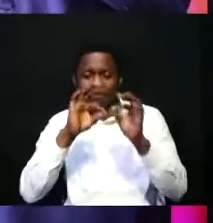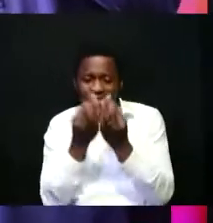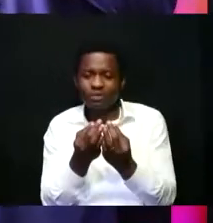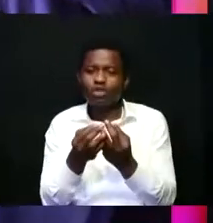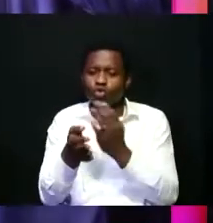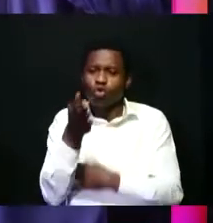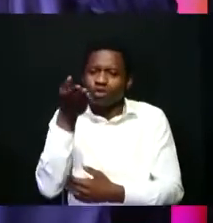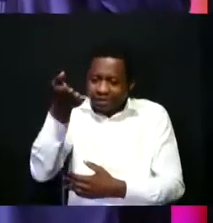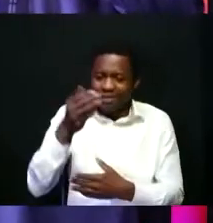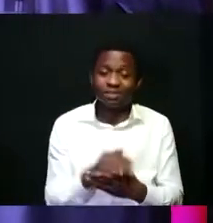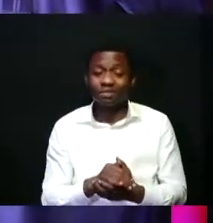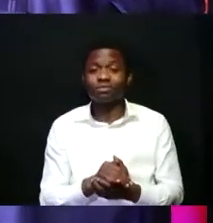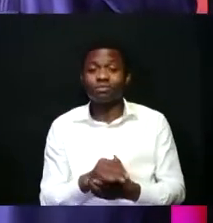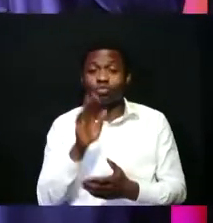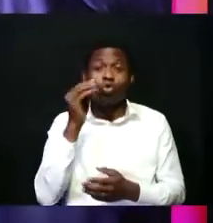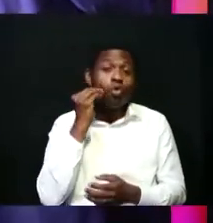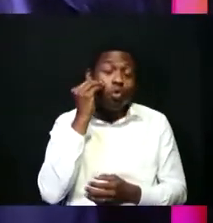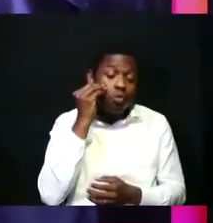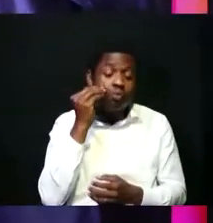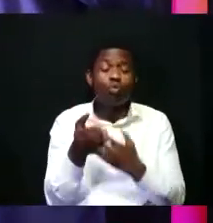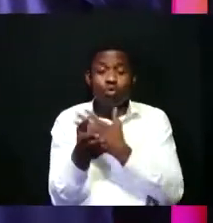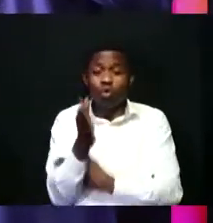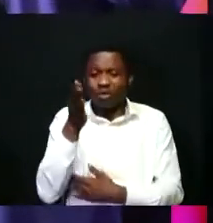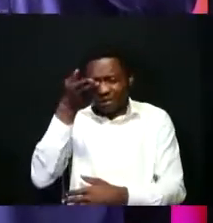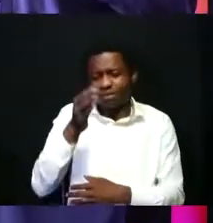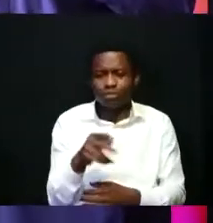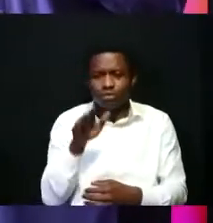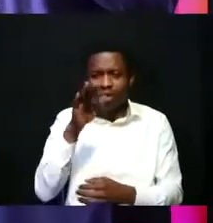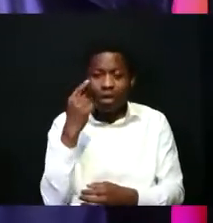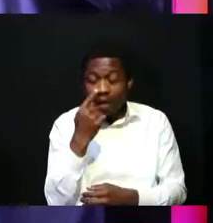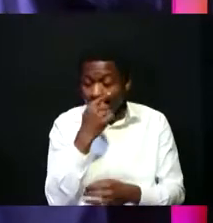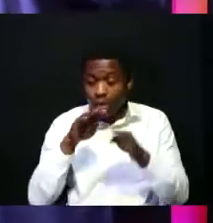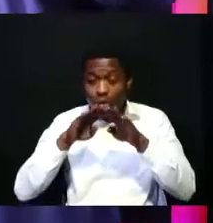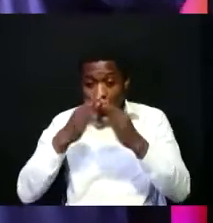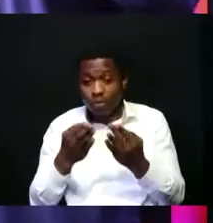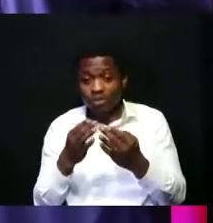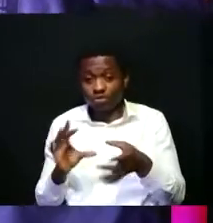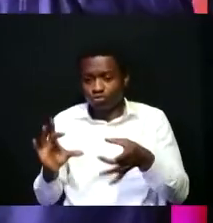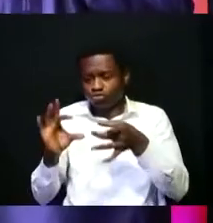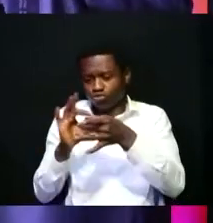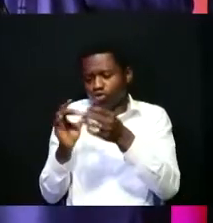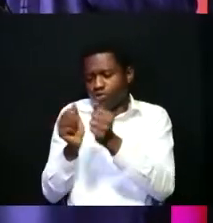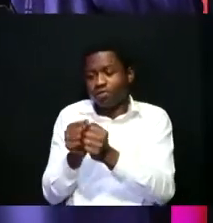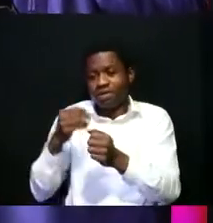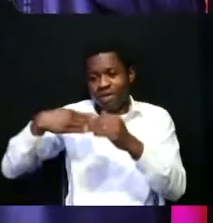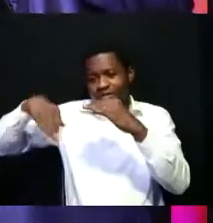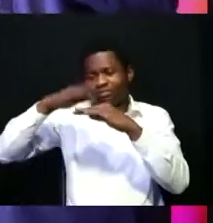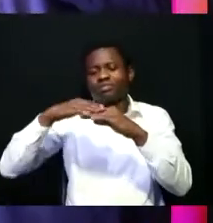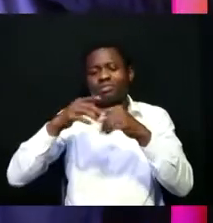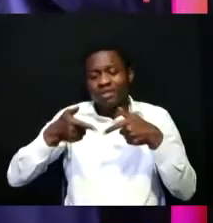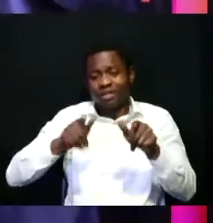your home. Please open your eyes. And partner with heaven. Let your house be